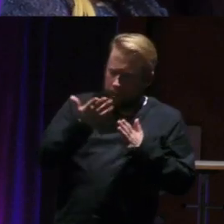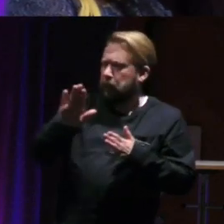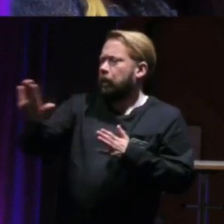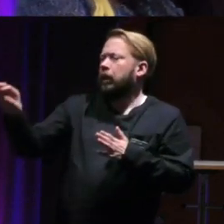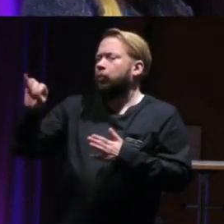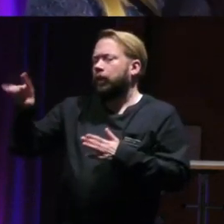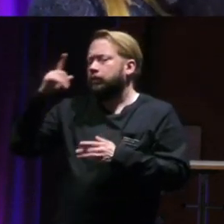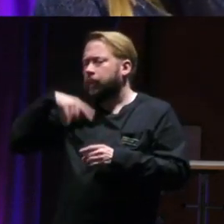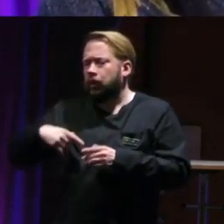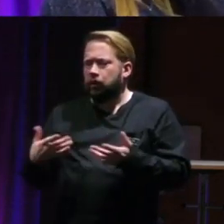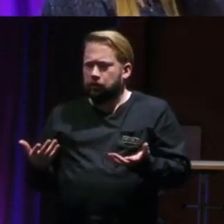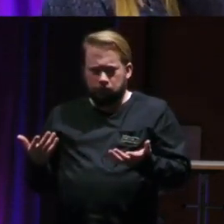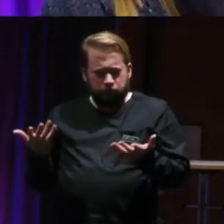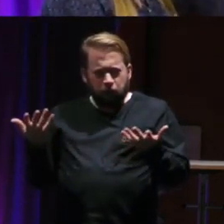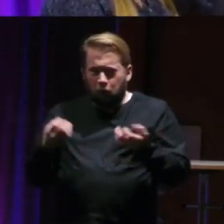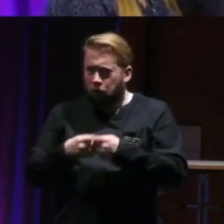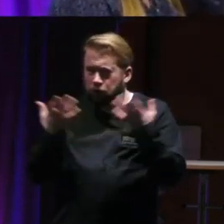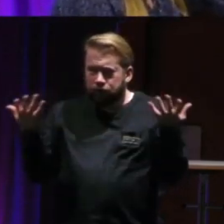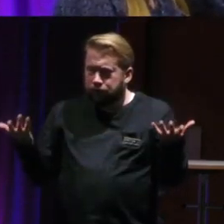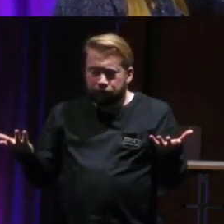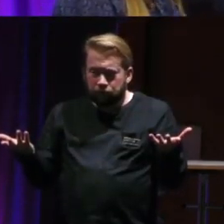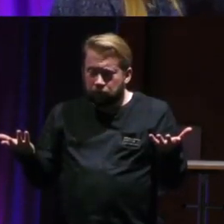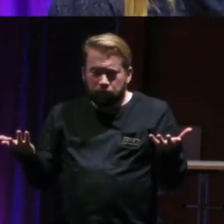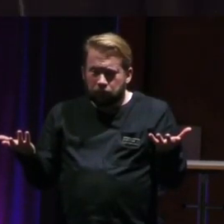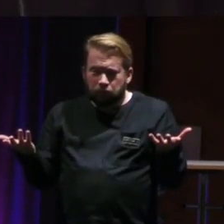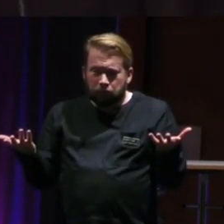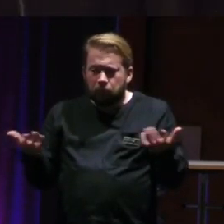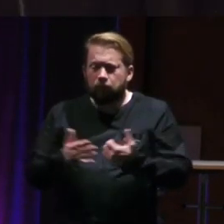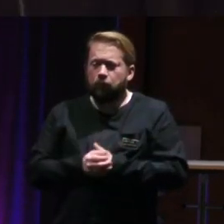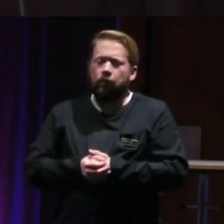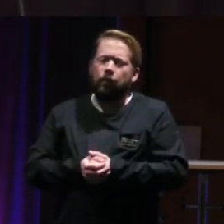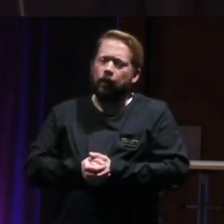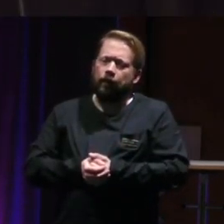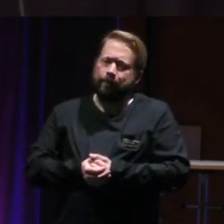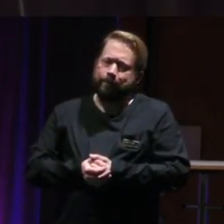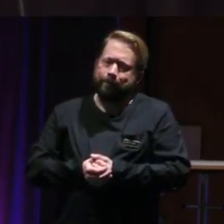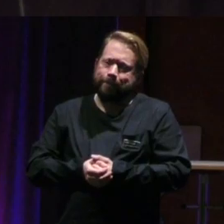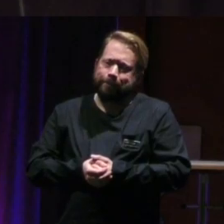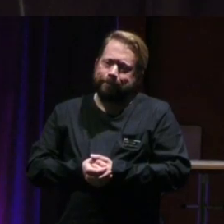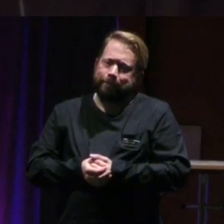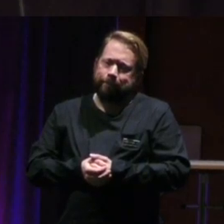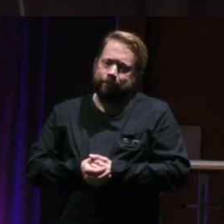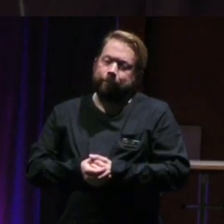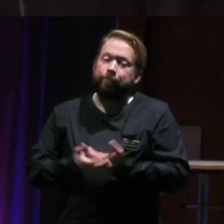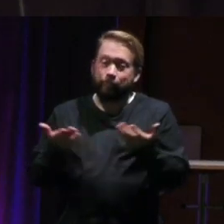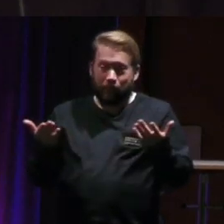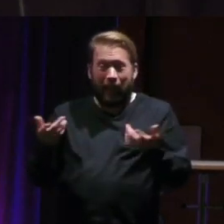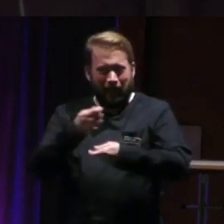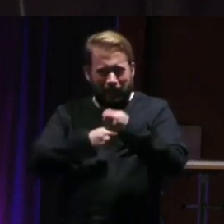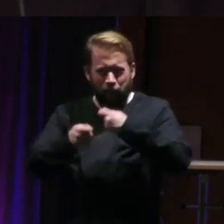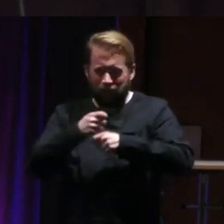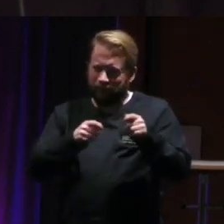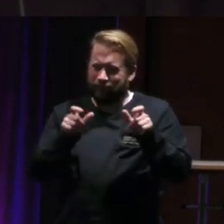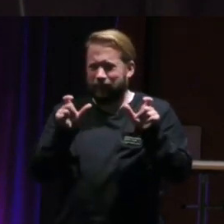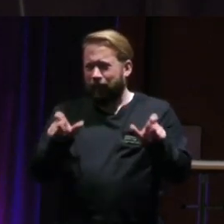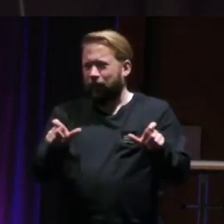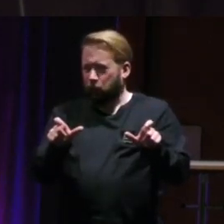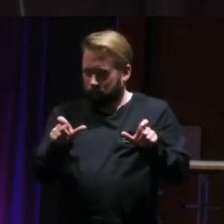Putin put sanctions against Russia, and that's why there are no European